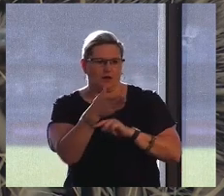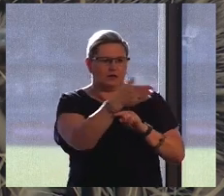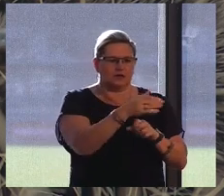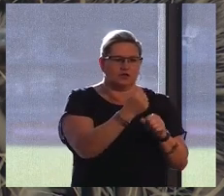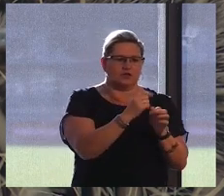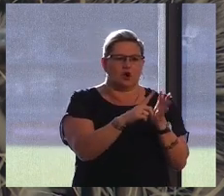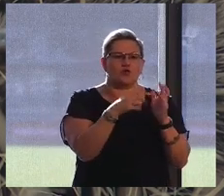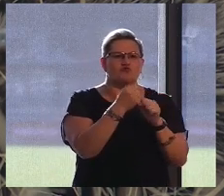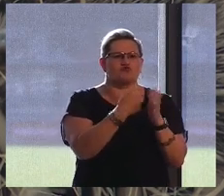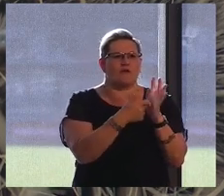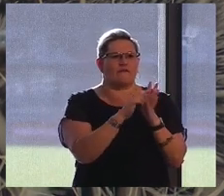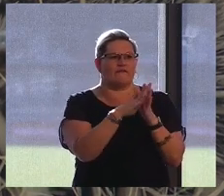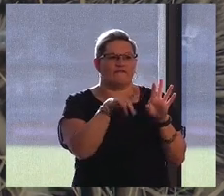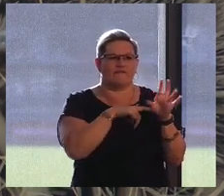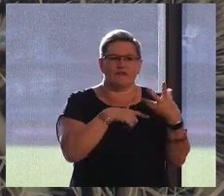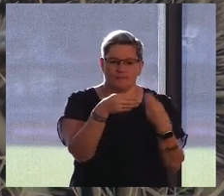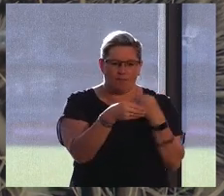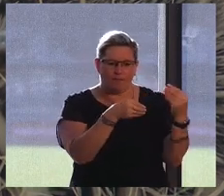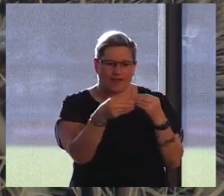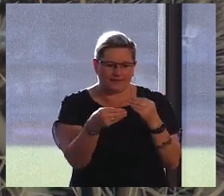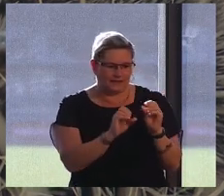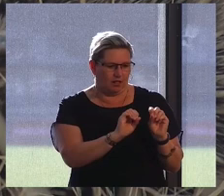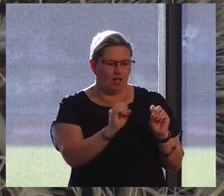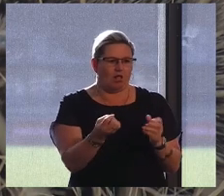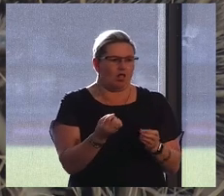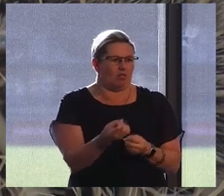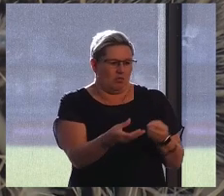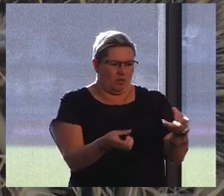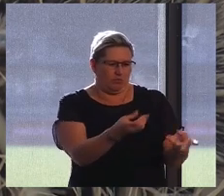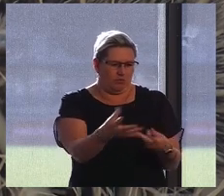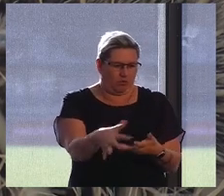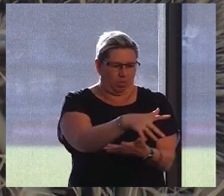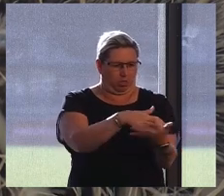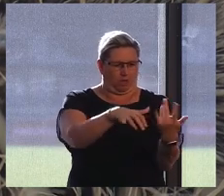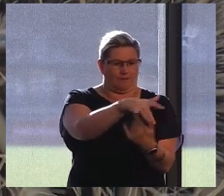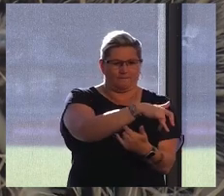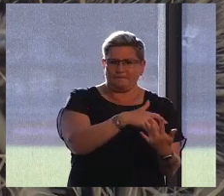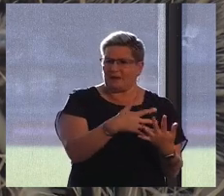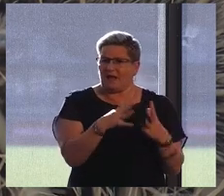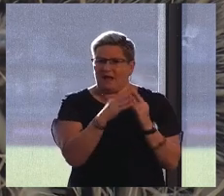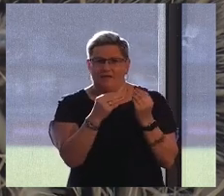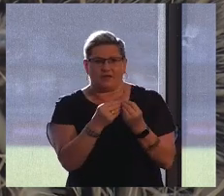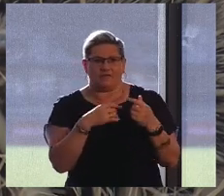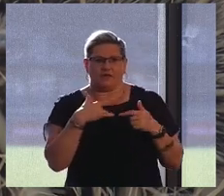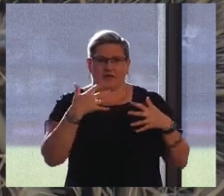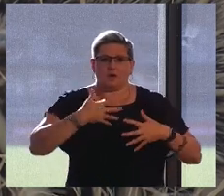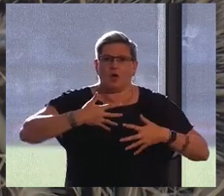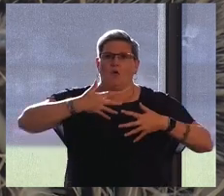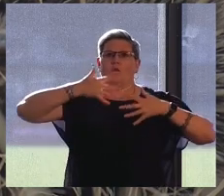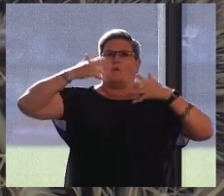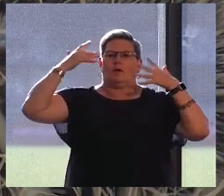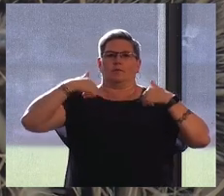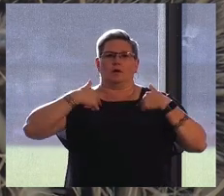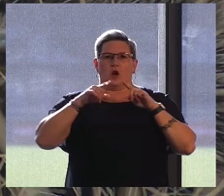and biodiversity loss and nature loss, and felt very, very overwhelmed for probably a year just learning about